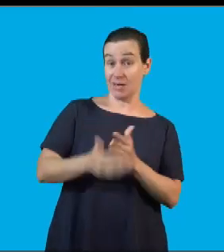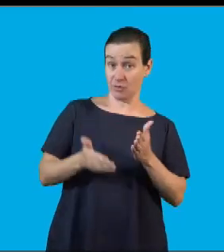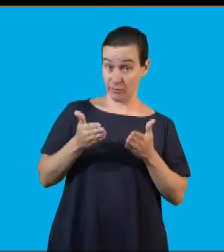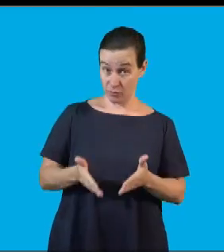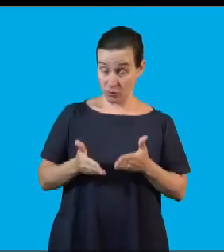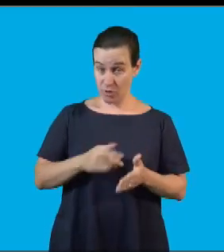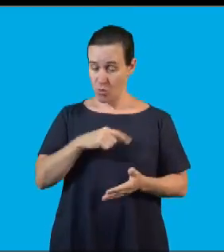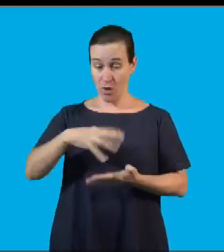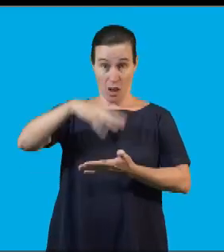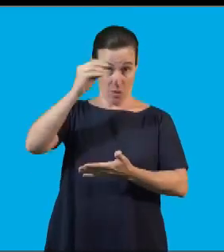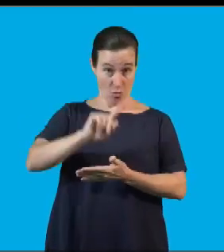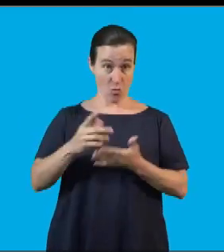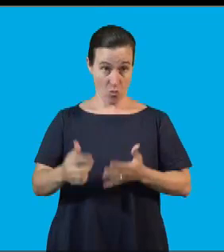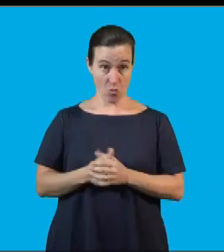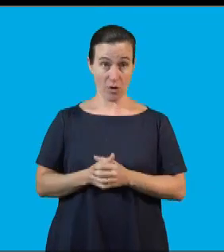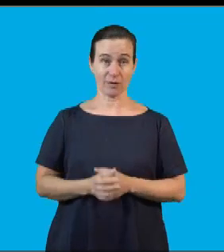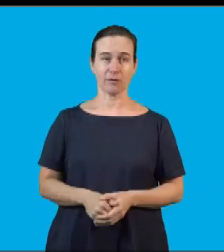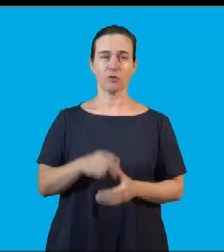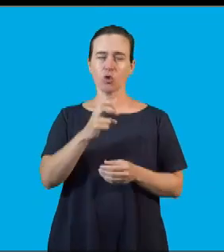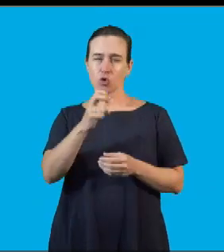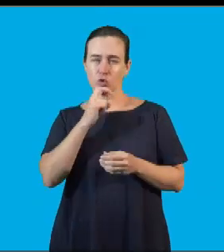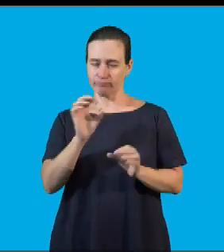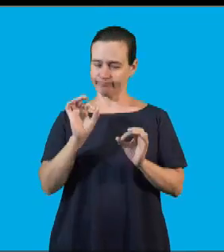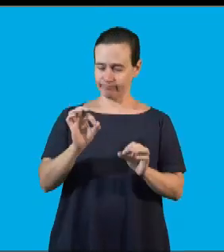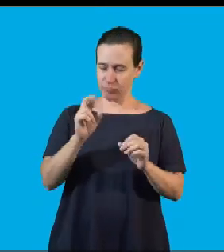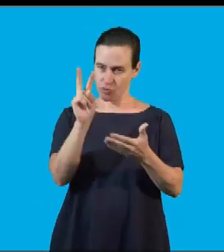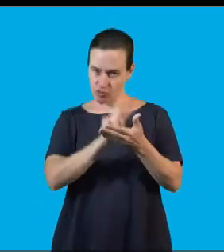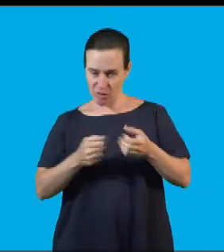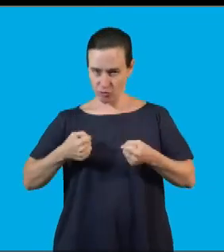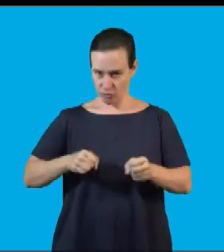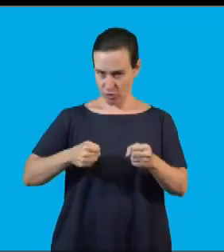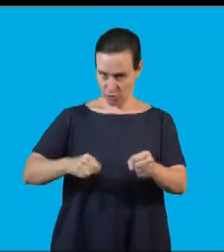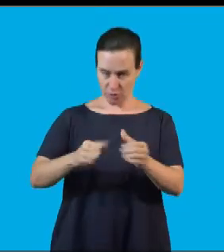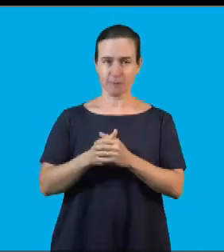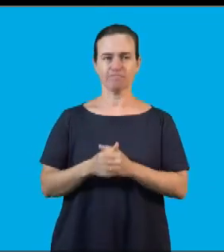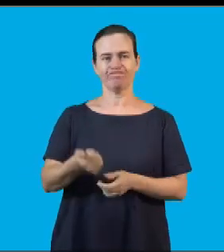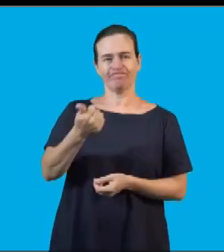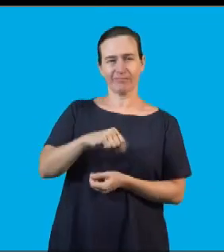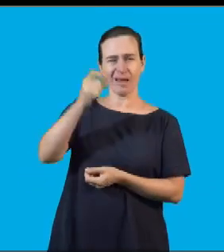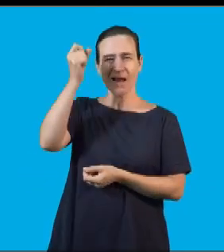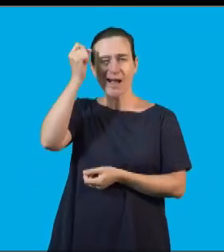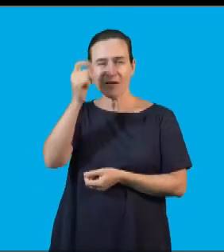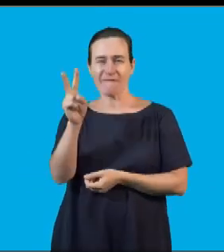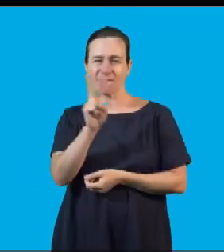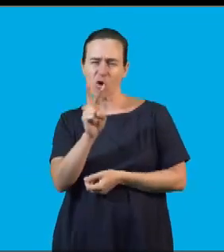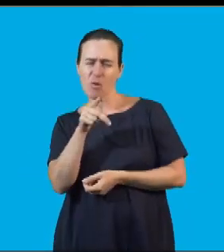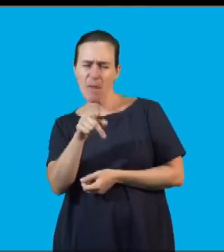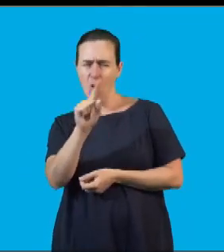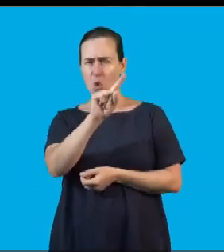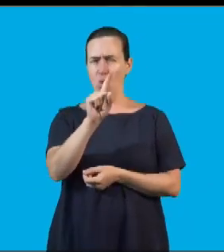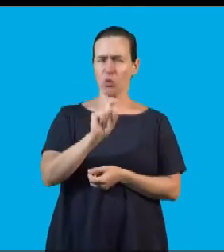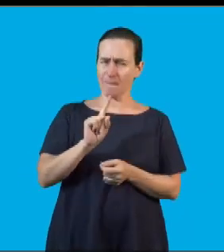By the end of the lesson, we will address the following: using effective reading strategies, understanding verbs